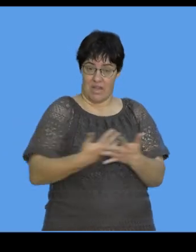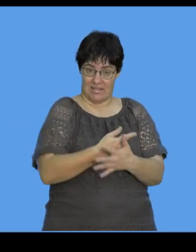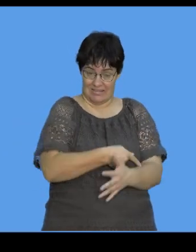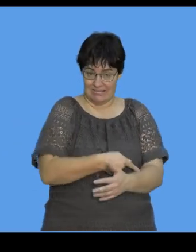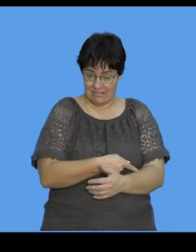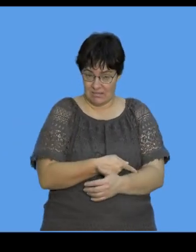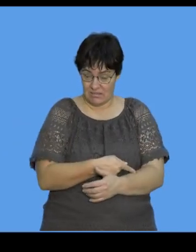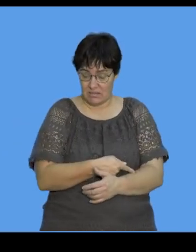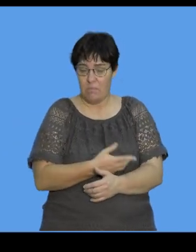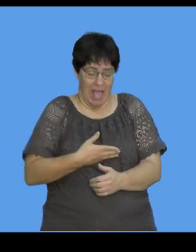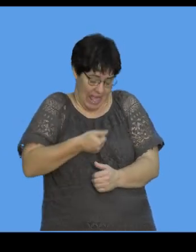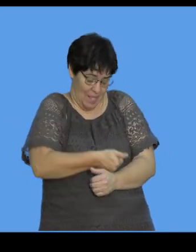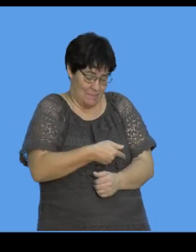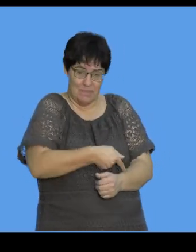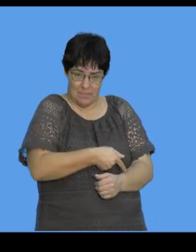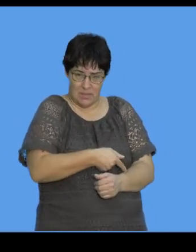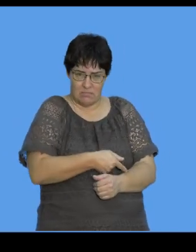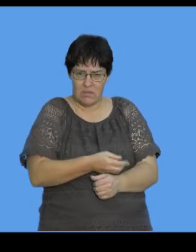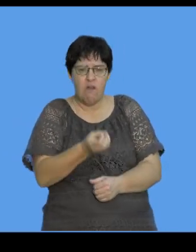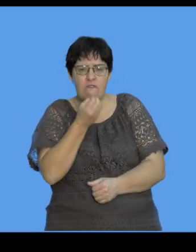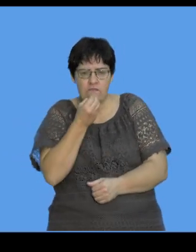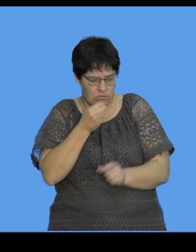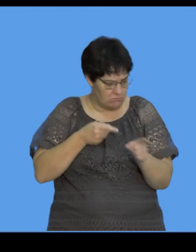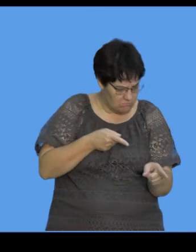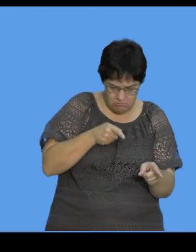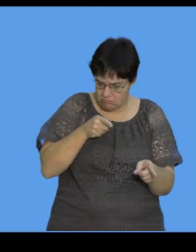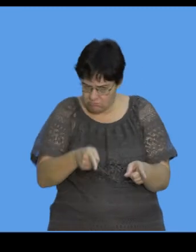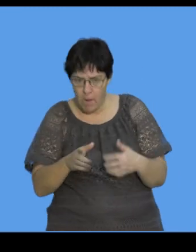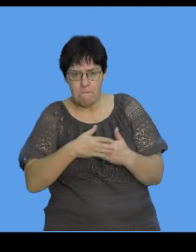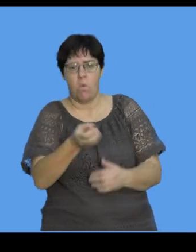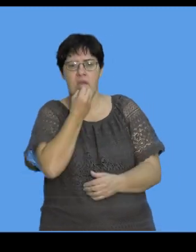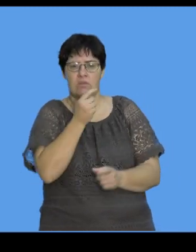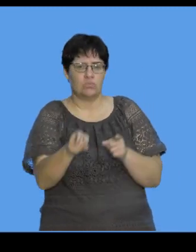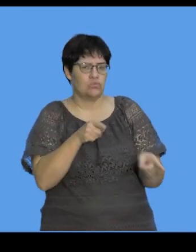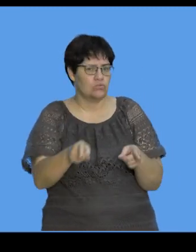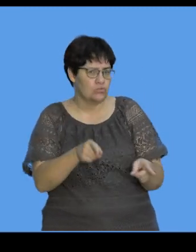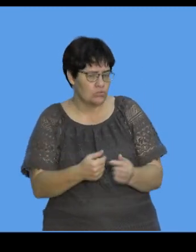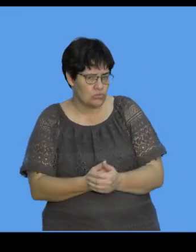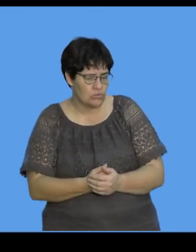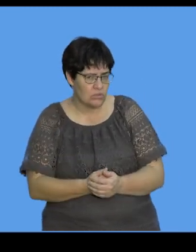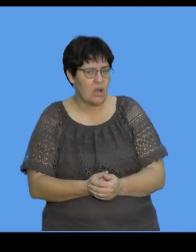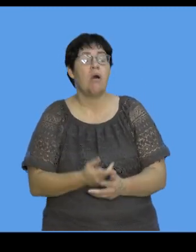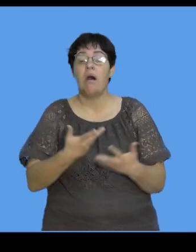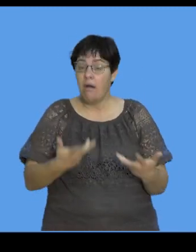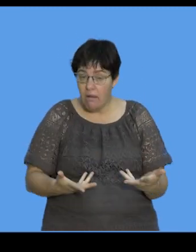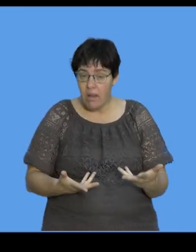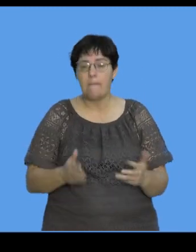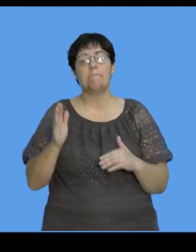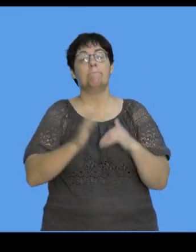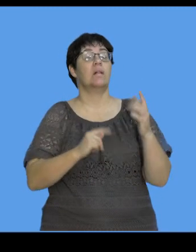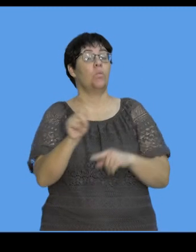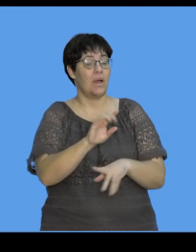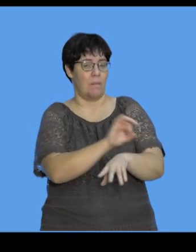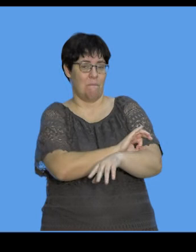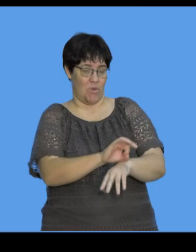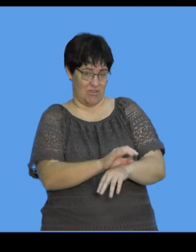of the 2 foods, again, should you have more of? So we're looking for something that's going to build bones. So